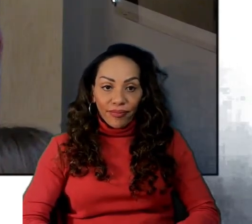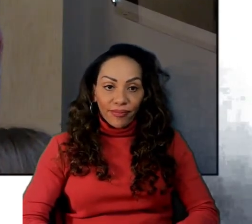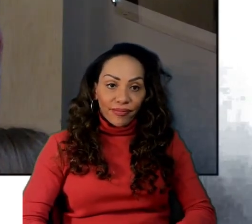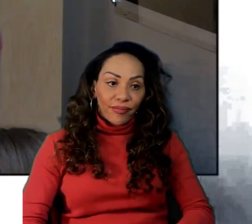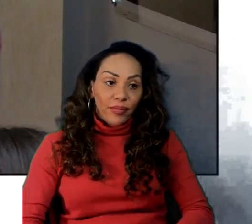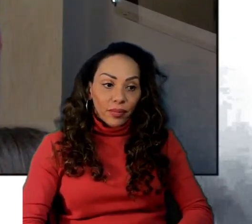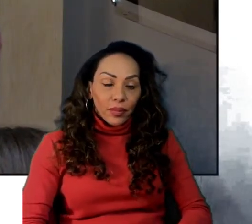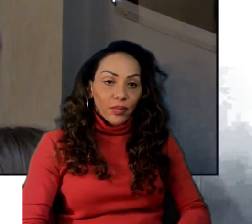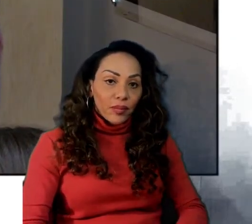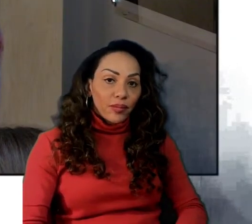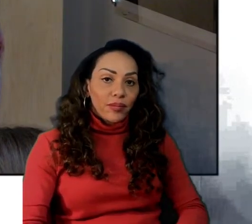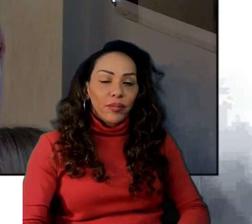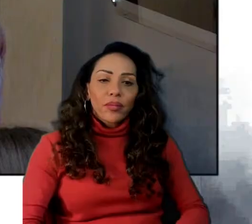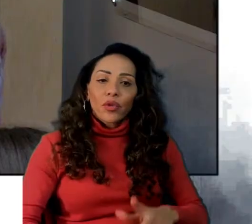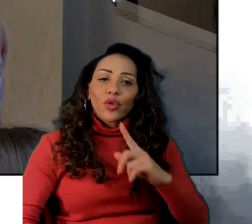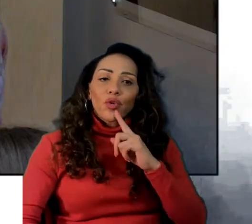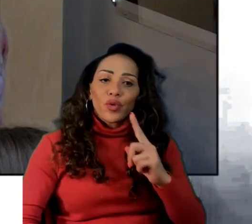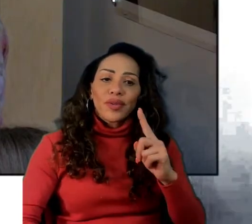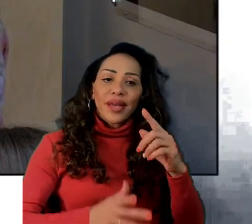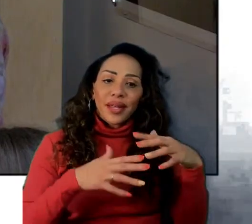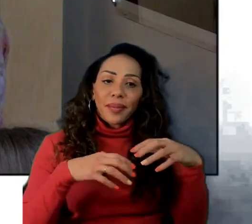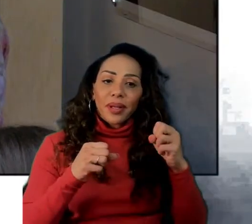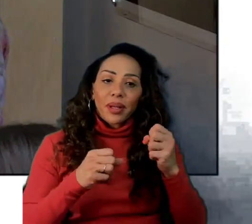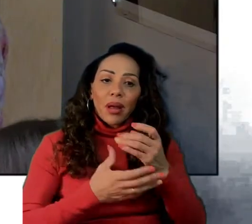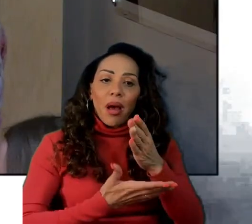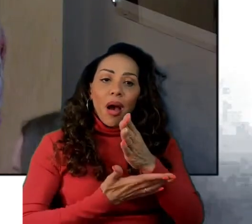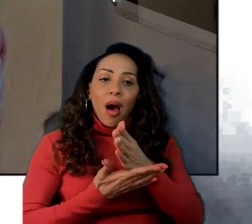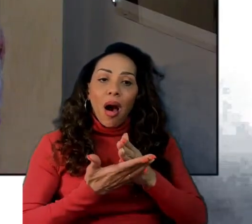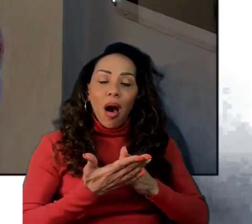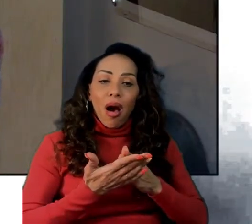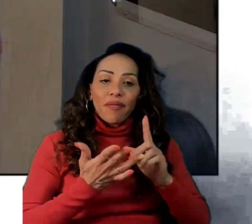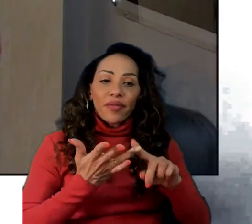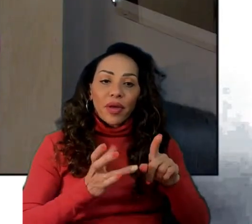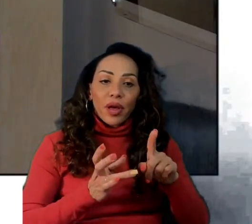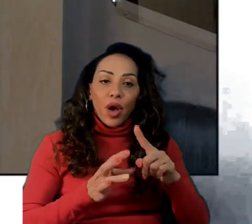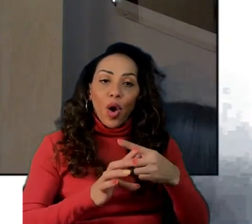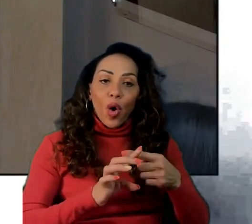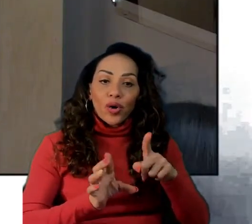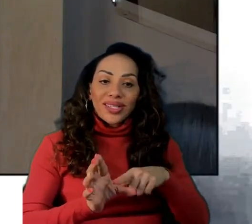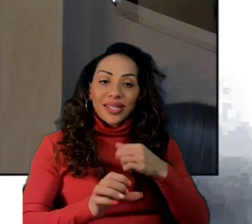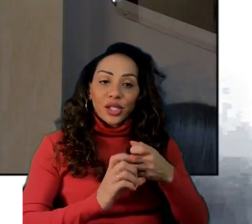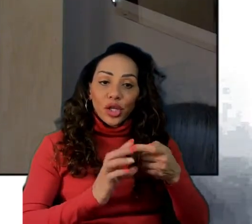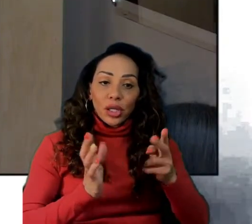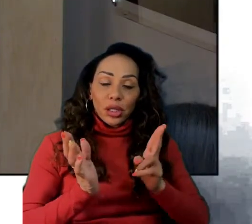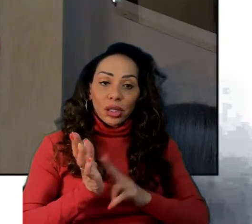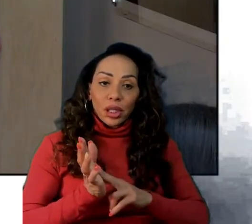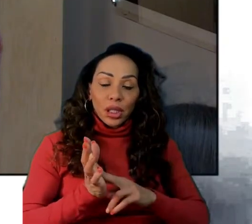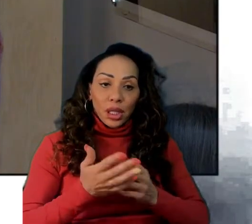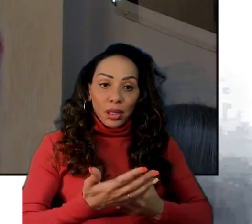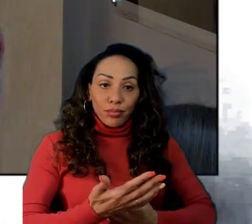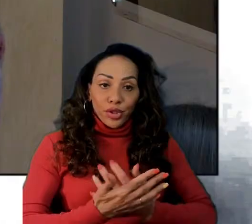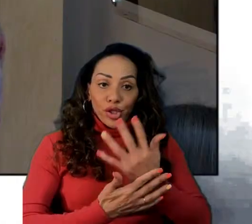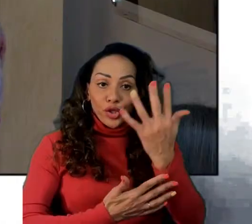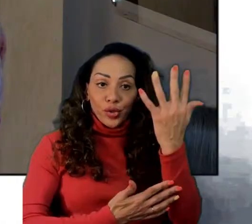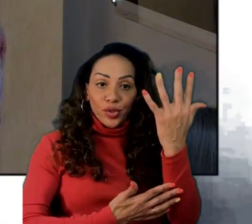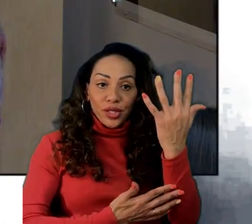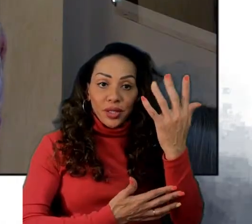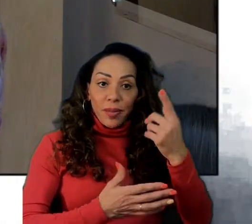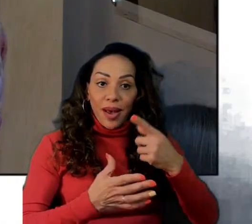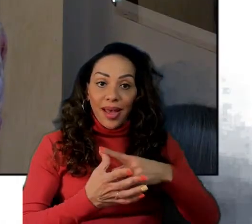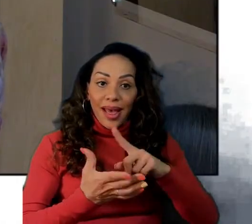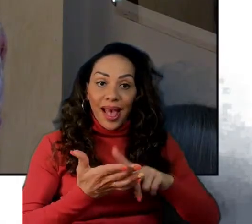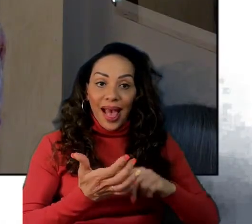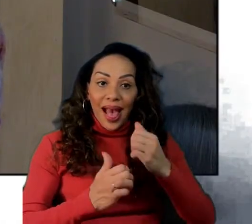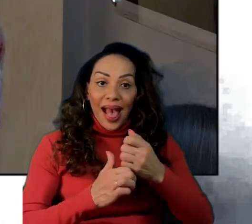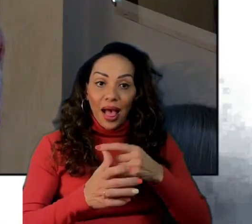You said near the beginning that half the oxygen that's produced is produced by algae. Is that because of the sheer volume of algae, or are they more